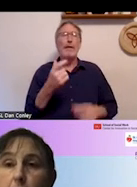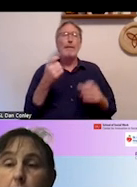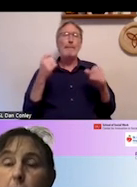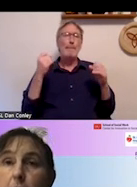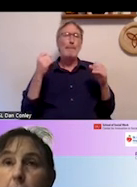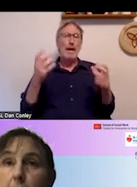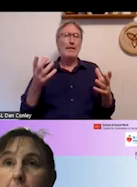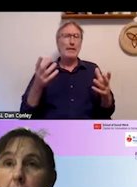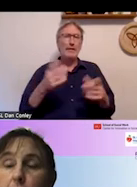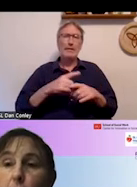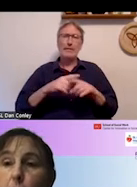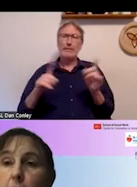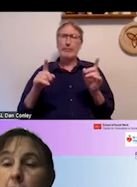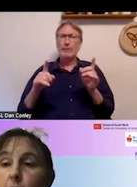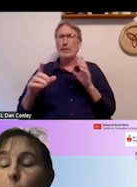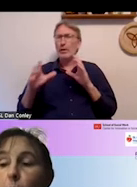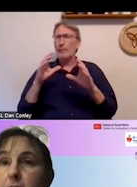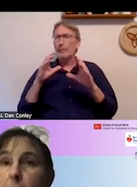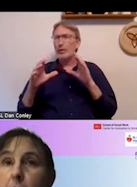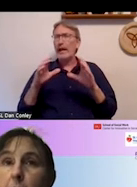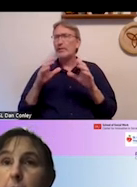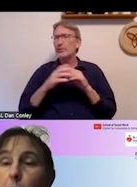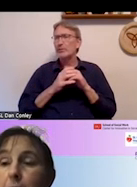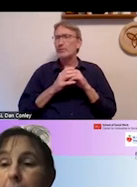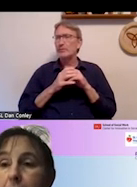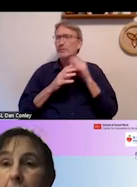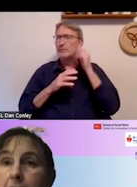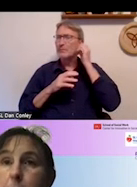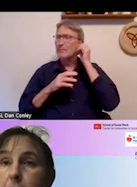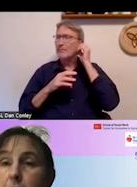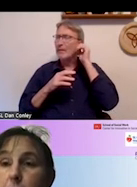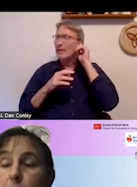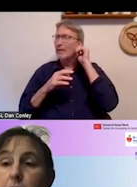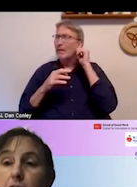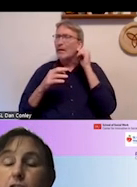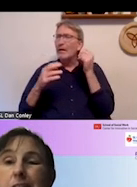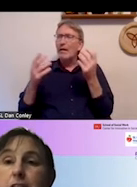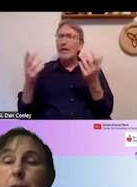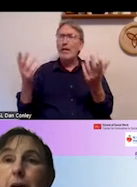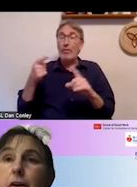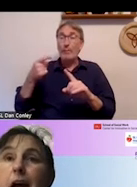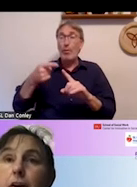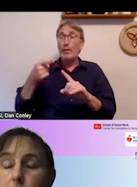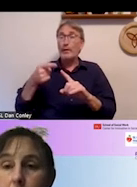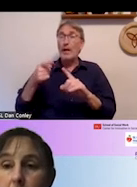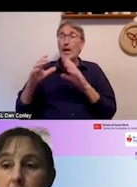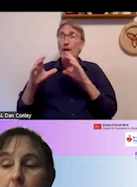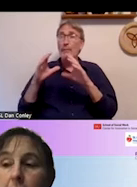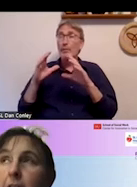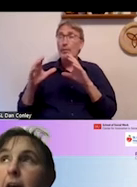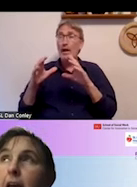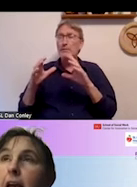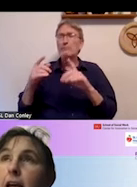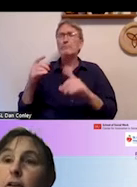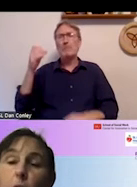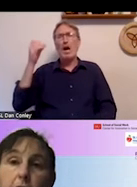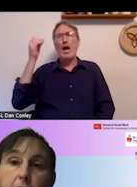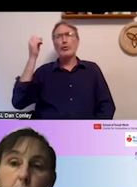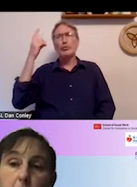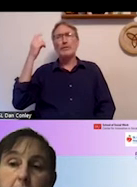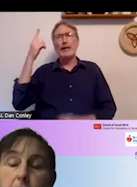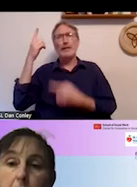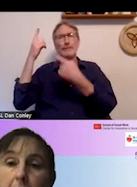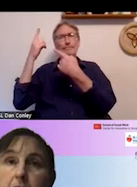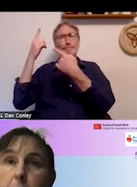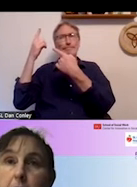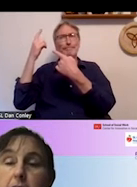ways that we communicate. And so what's the point in the aspect of communication? It's about understanding. And while there